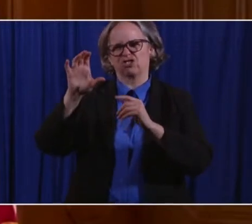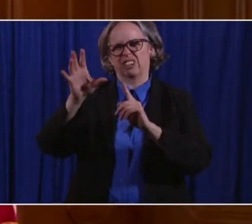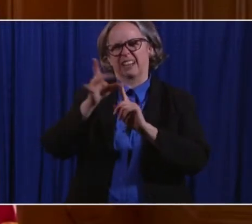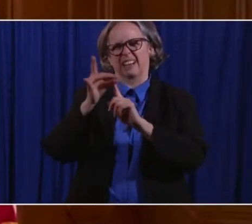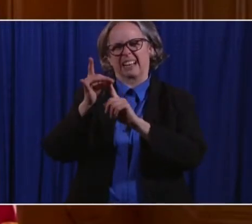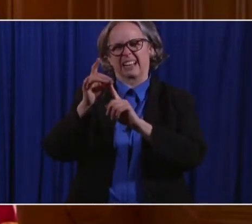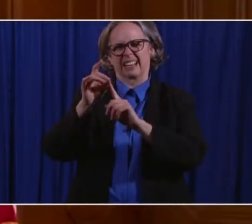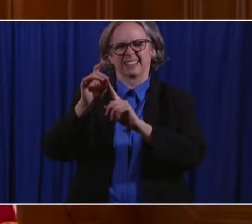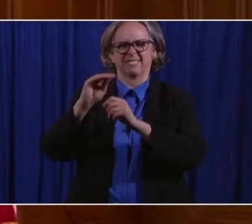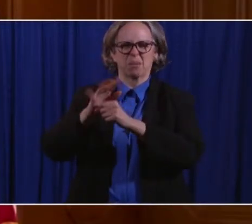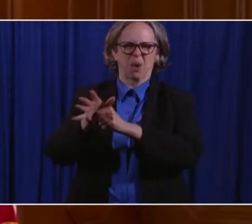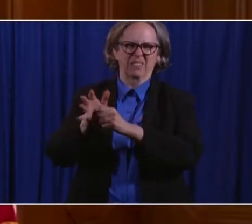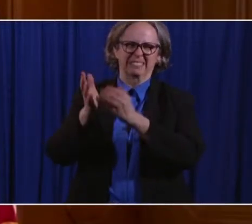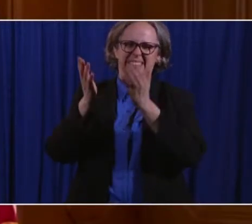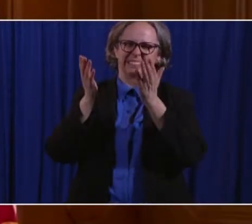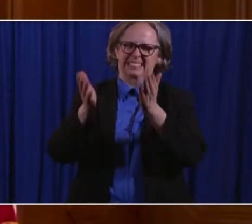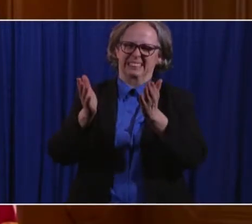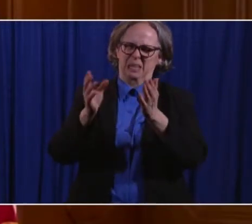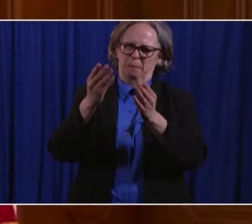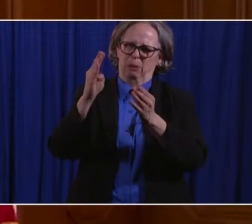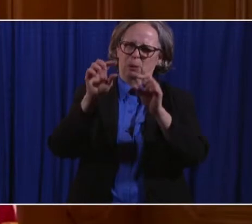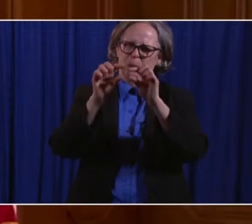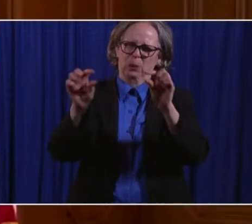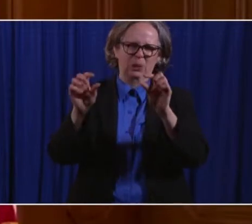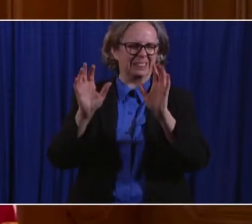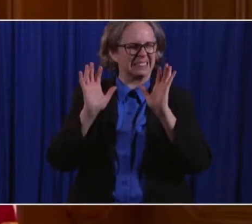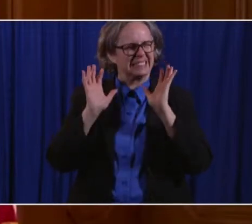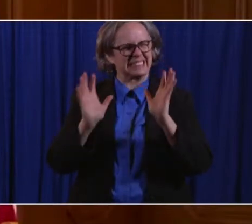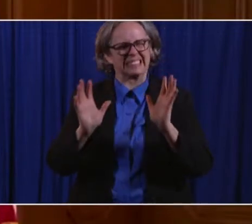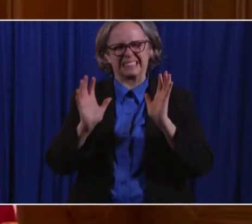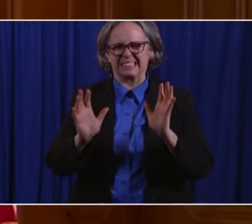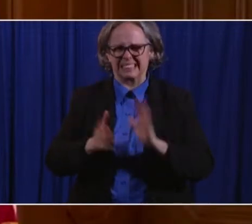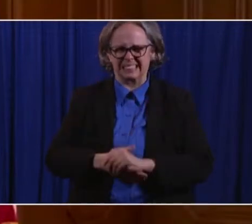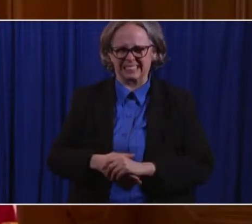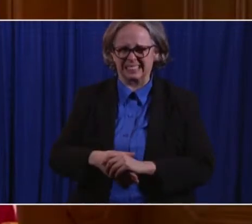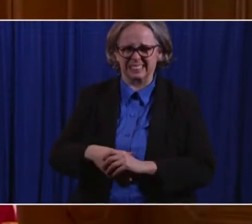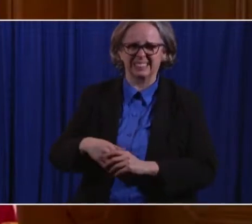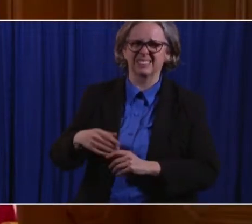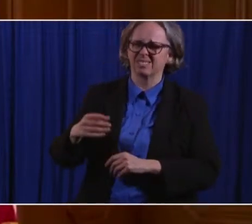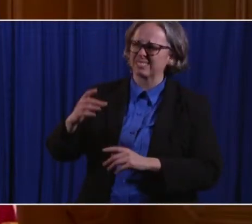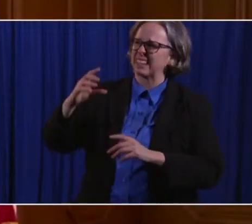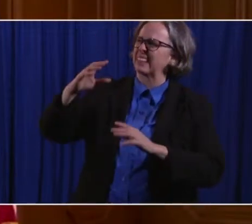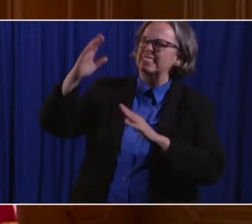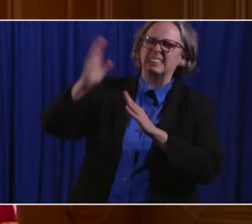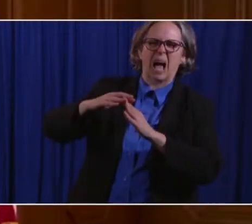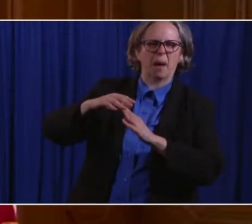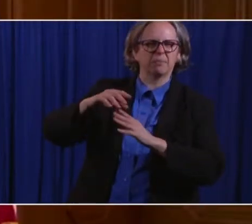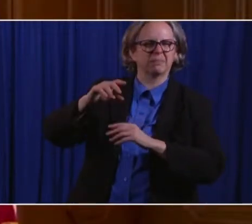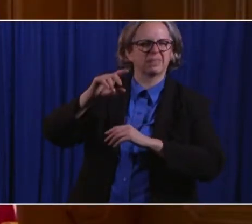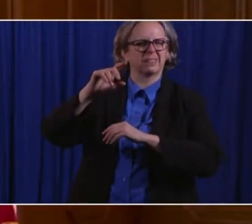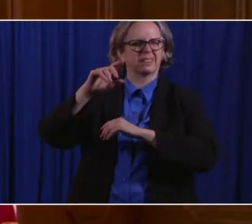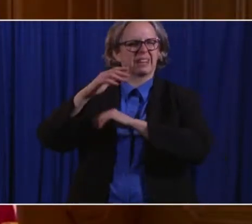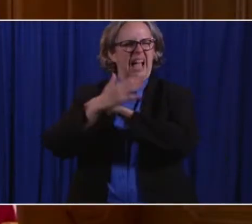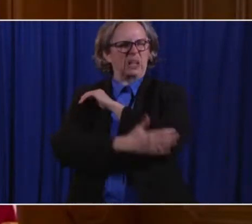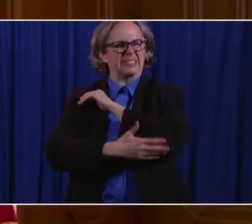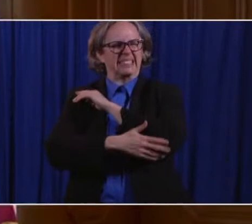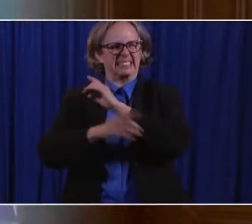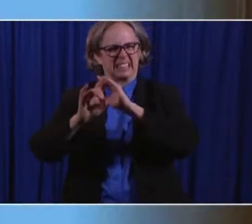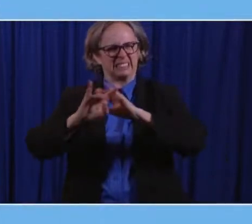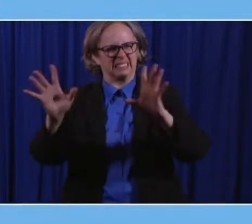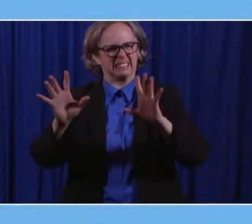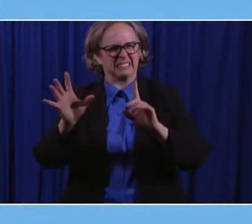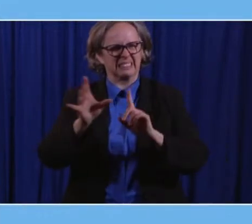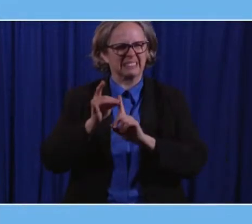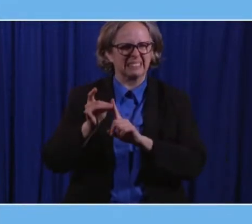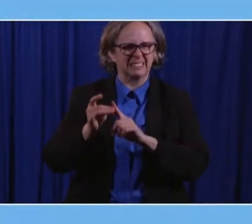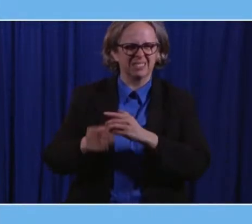top end numbers, let's go to the next one, Eric. The top end numbers are higher. The top one for a while we got down, I